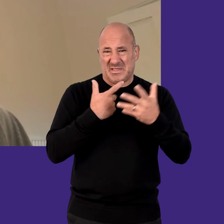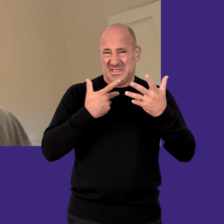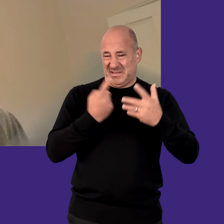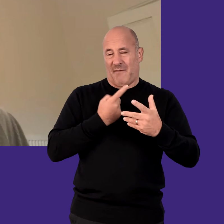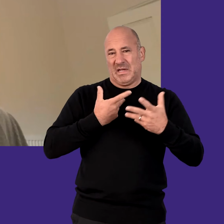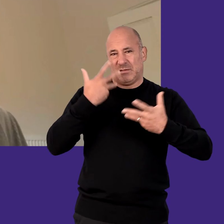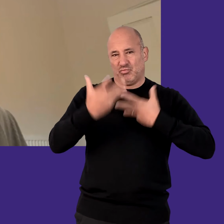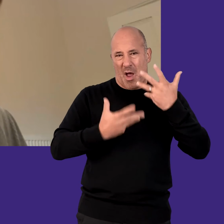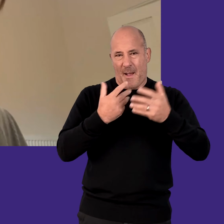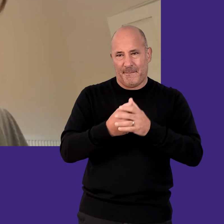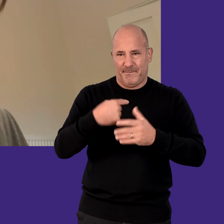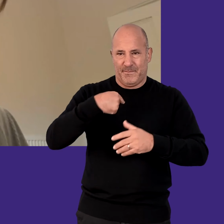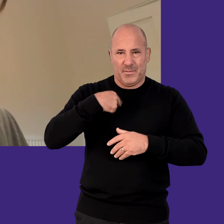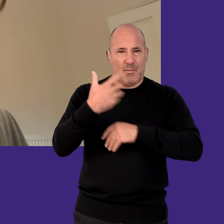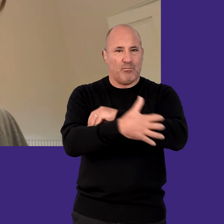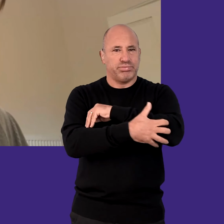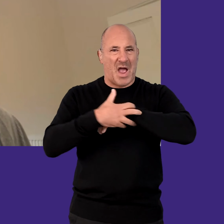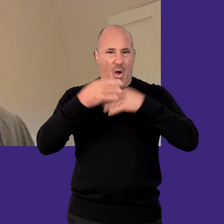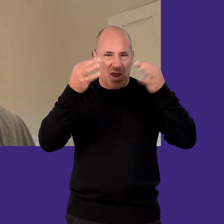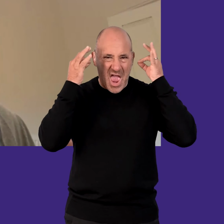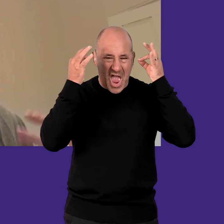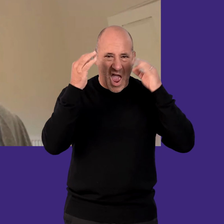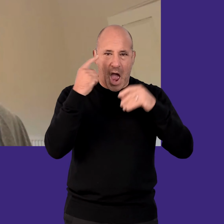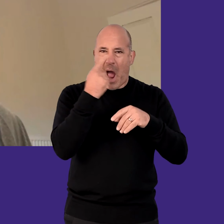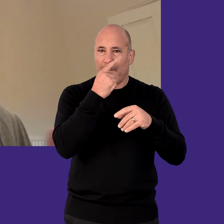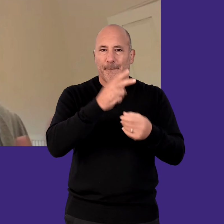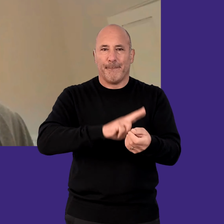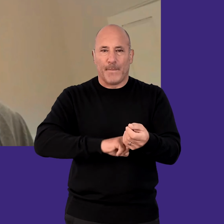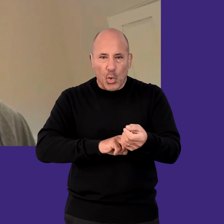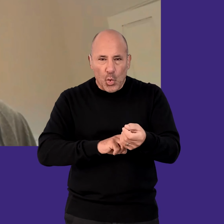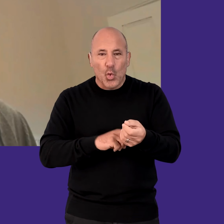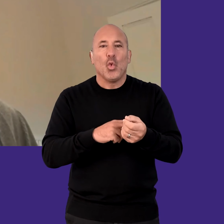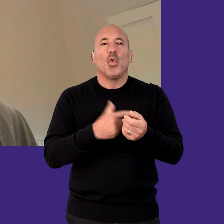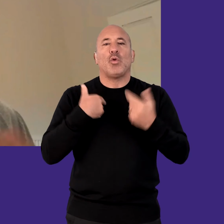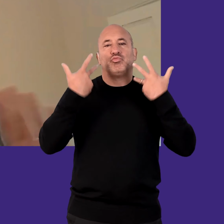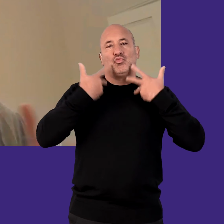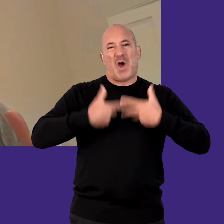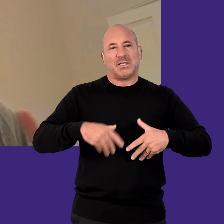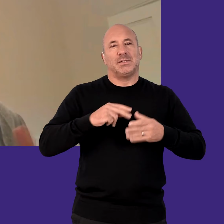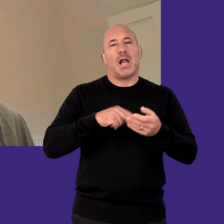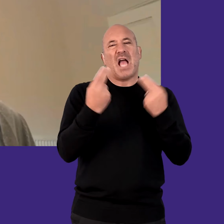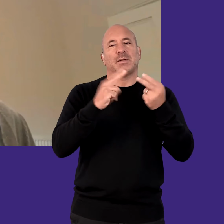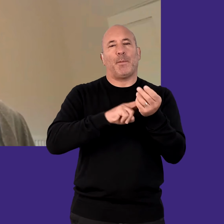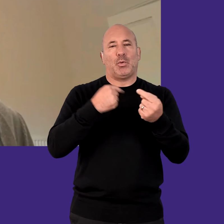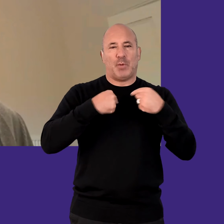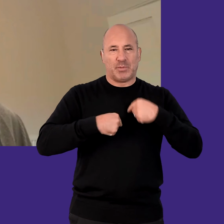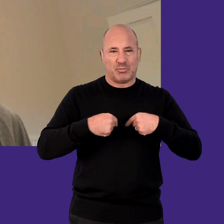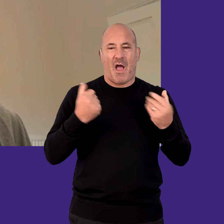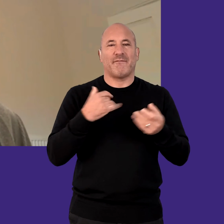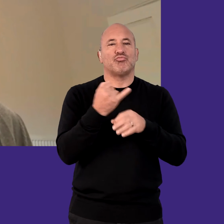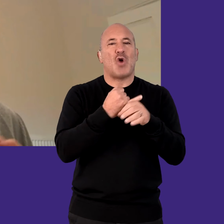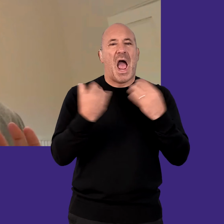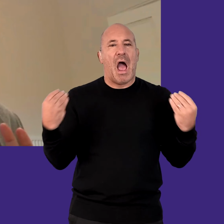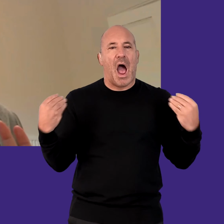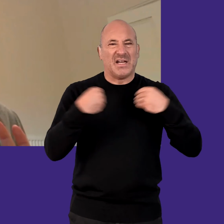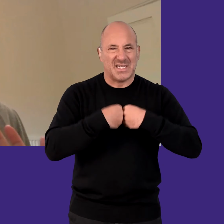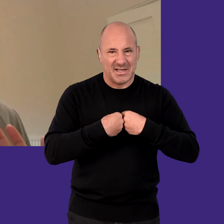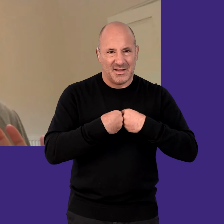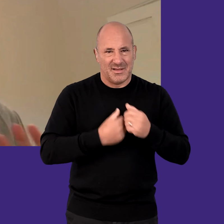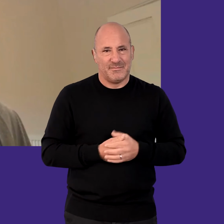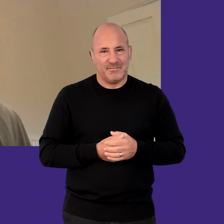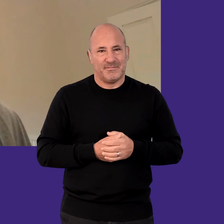you all here. I also just want to self-describe. I have brown hair and blue eyes, and I'm wearing